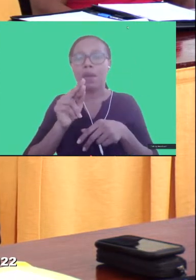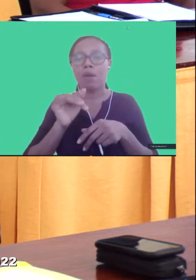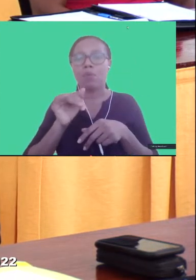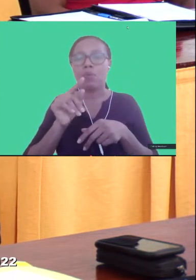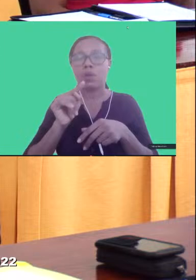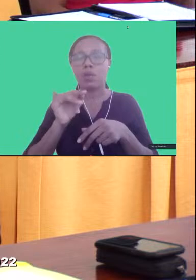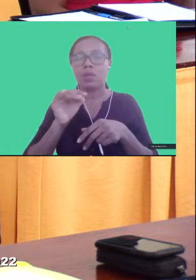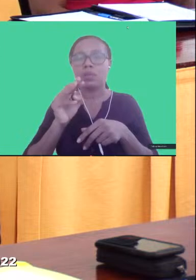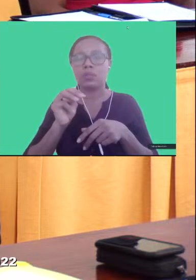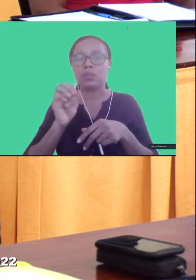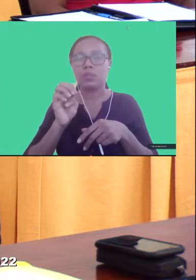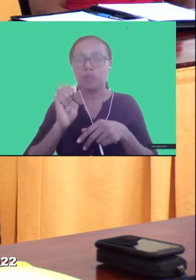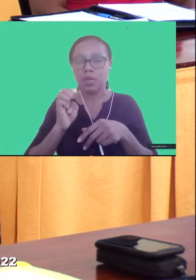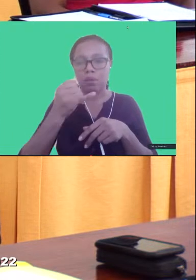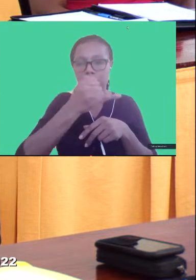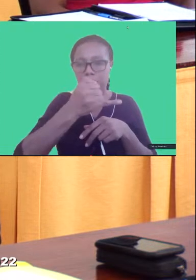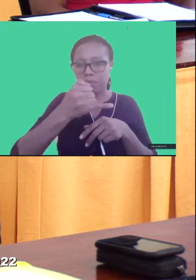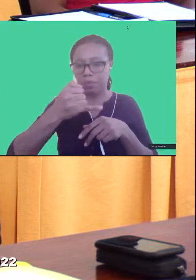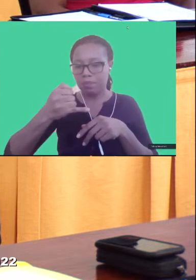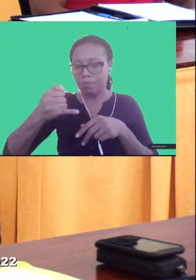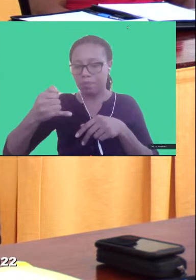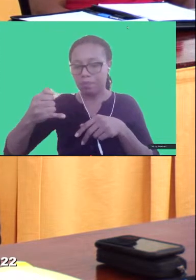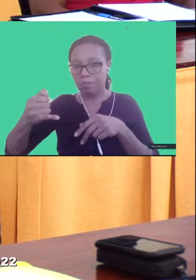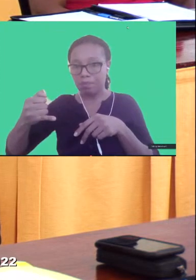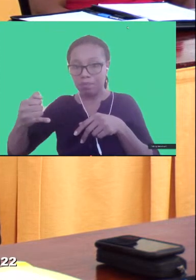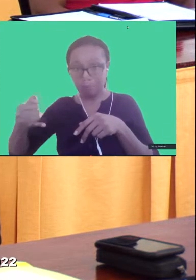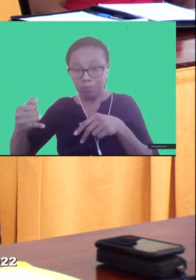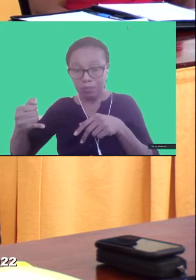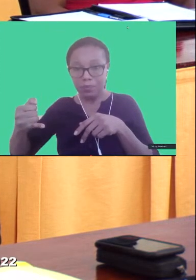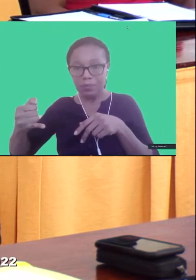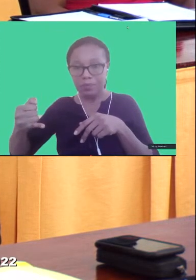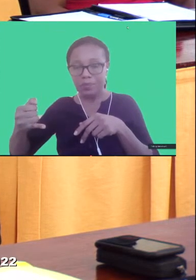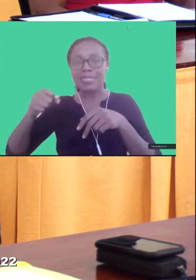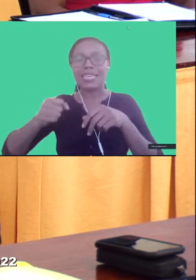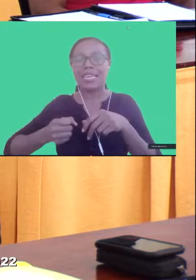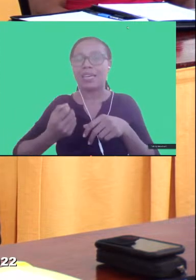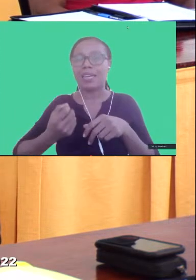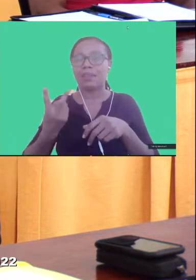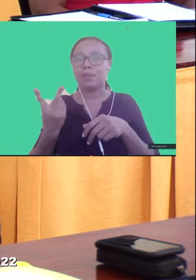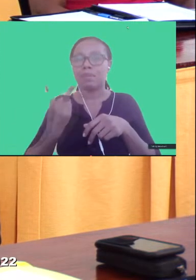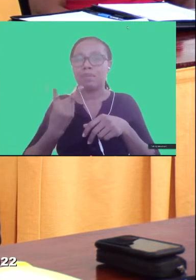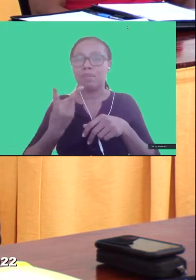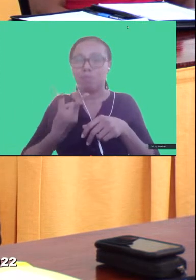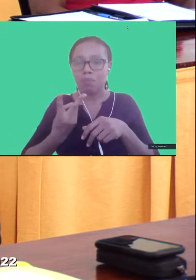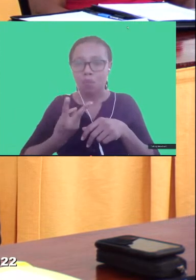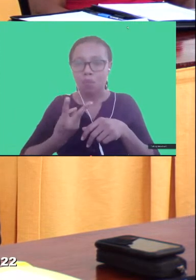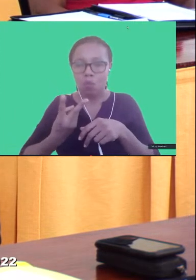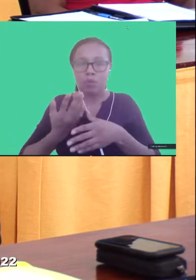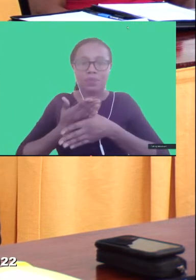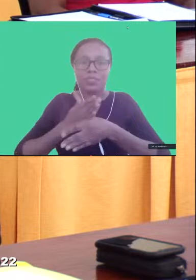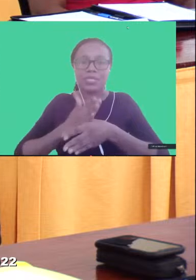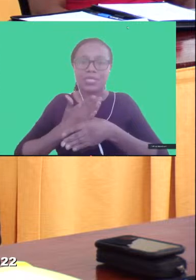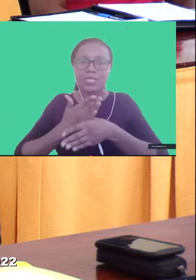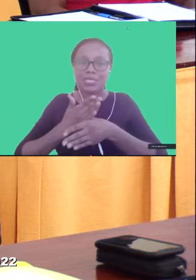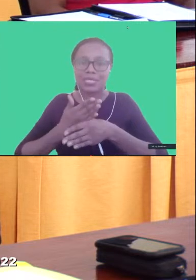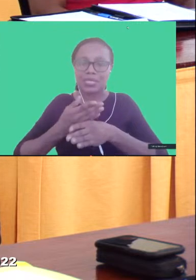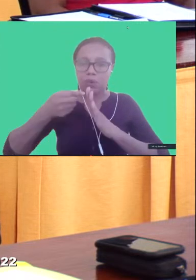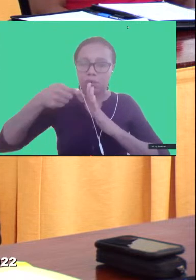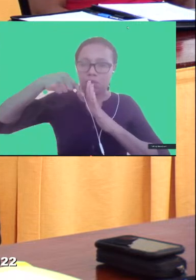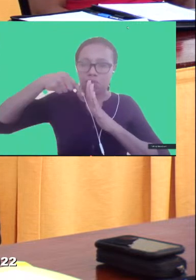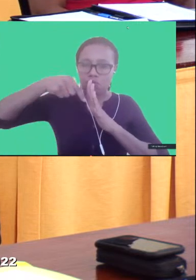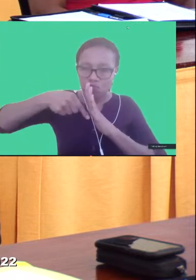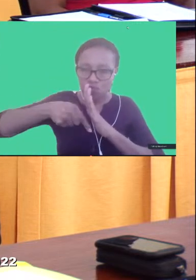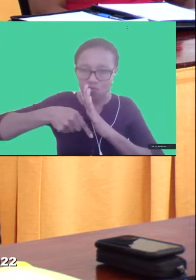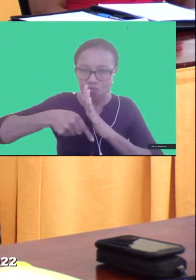drilling operations, so that it would now no longer be possible. I'm not saying that it has happened, but I'm